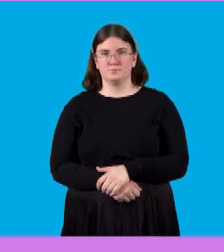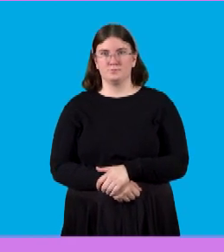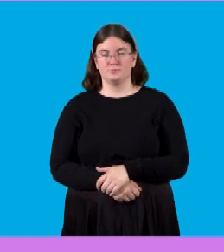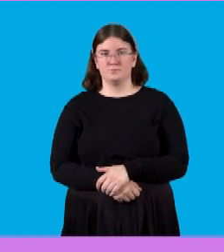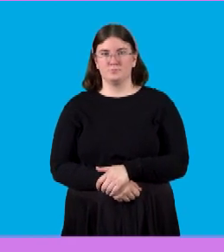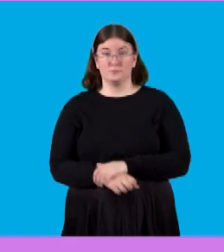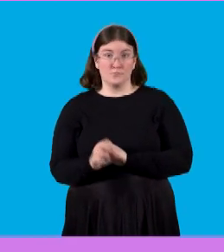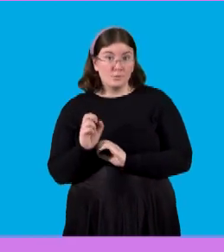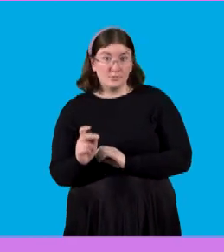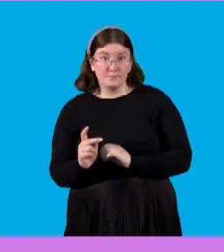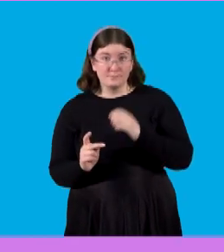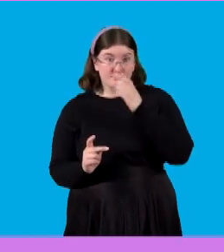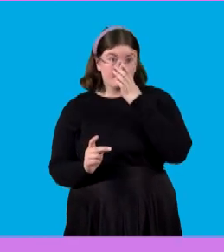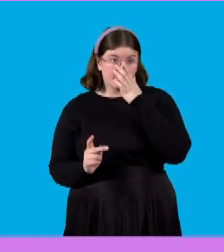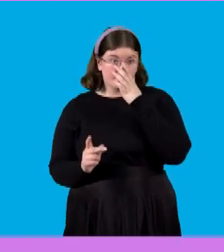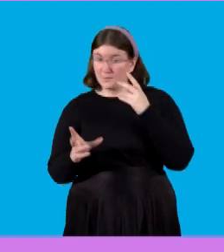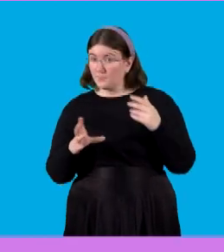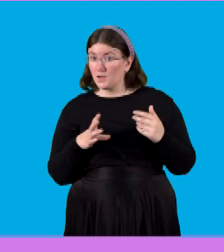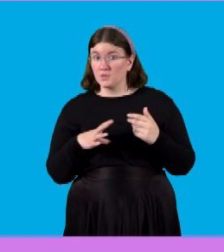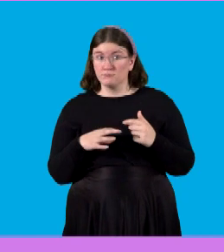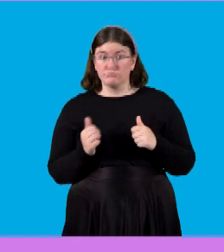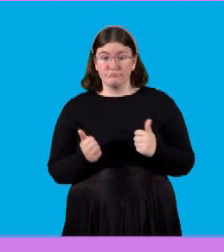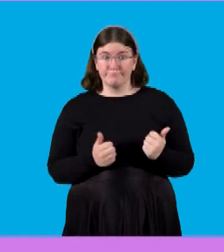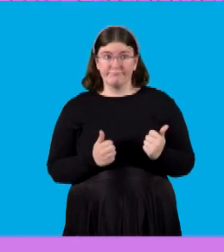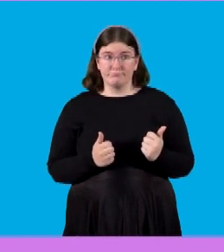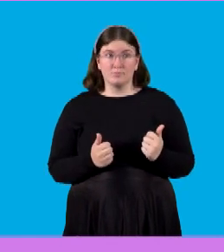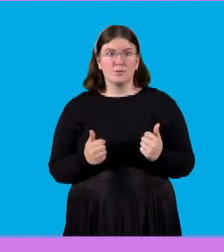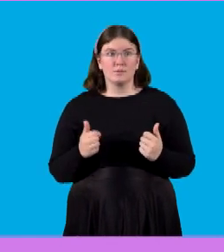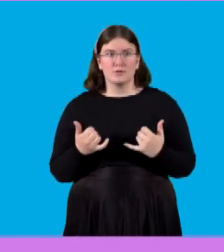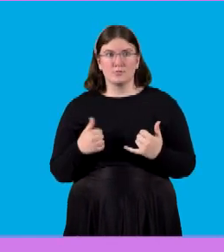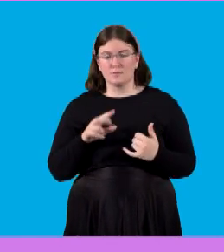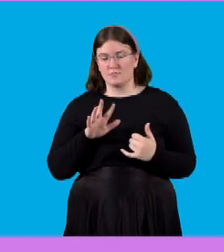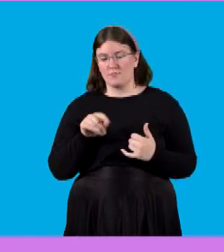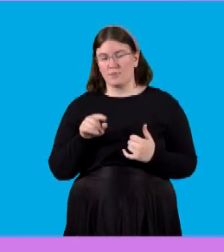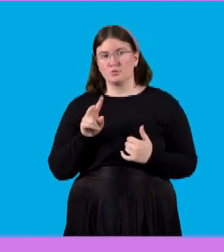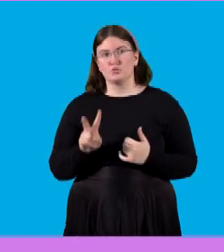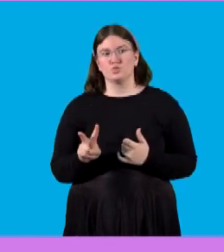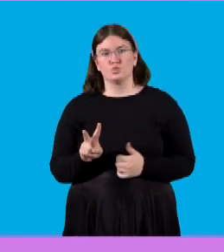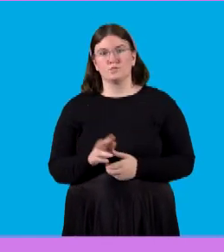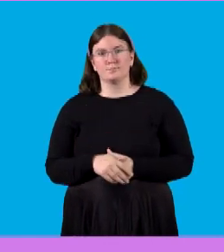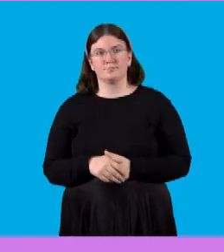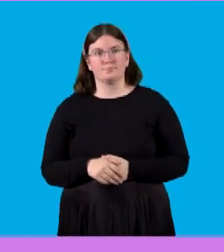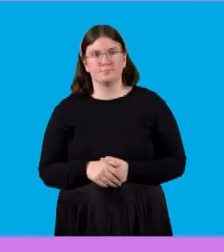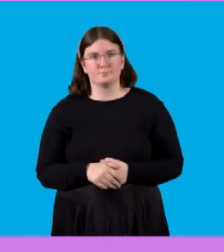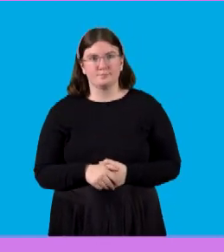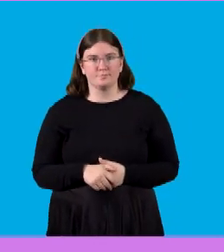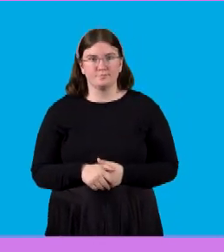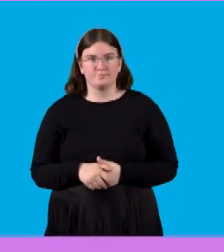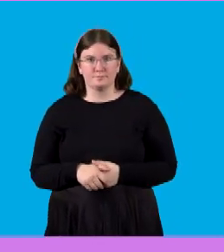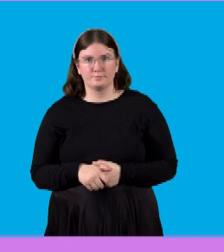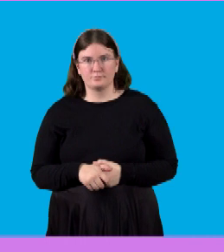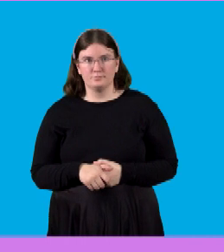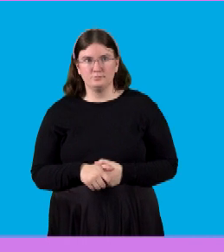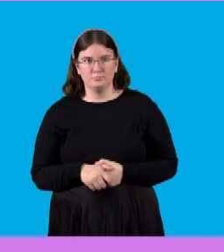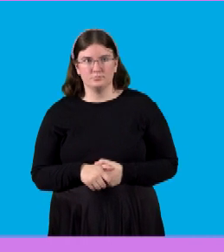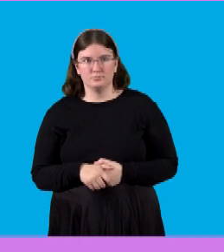it decreased. Okay, are we fine? I'll be looking now at question 5.2.